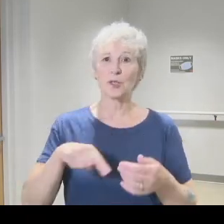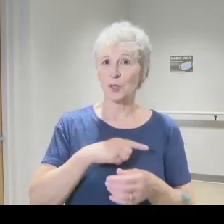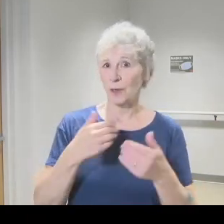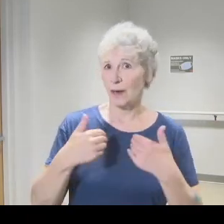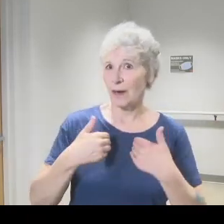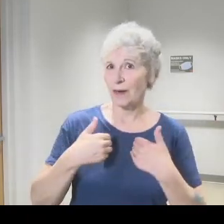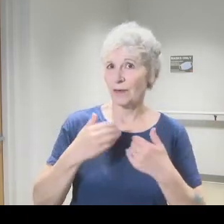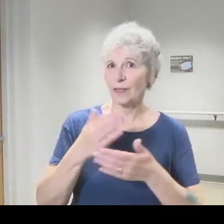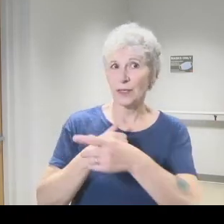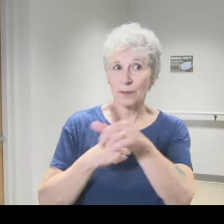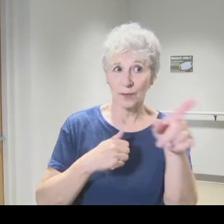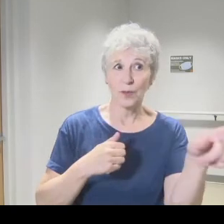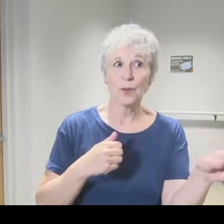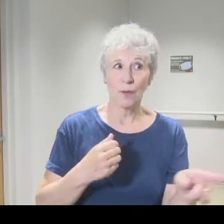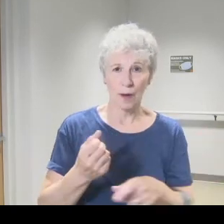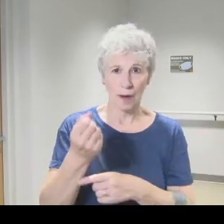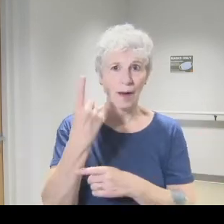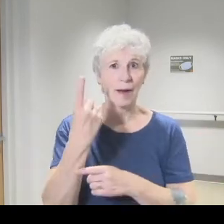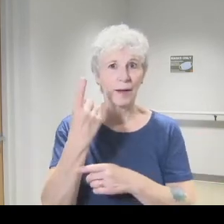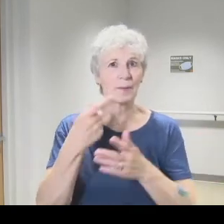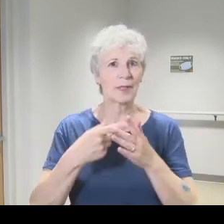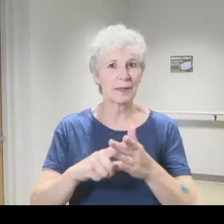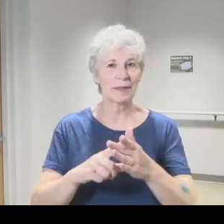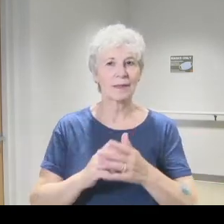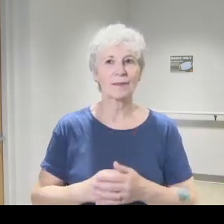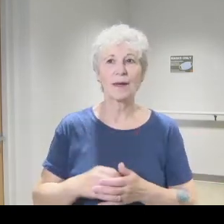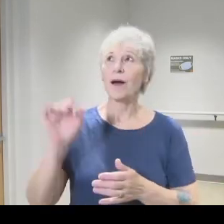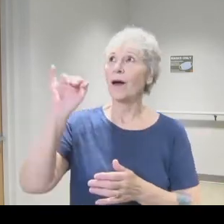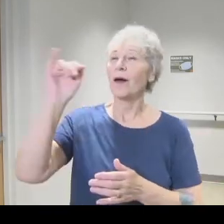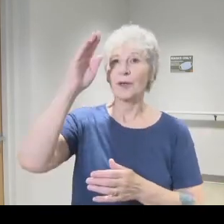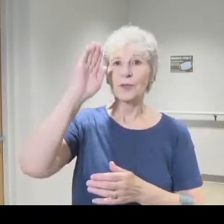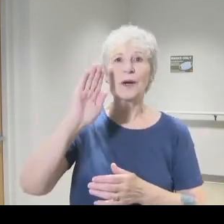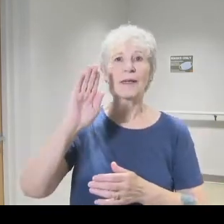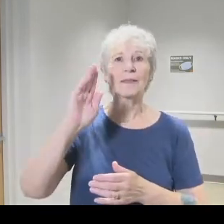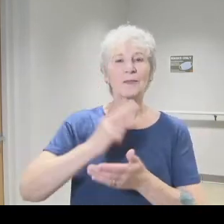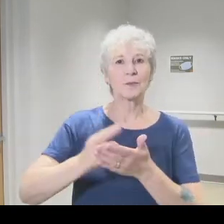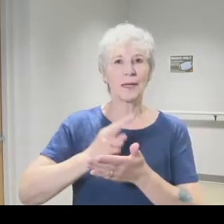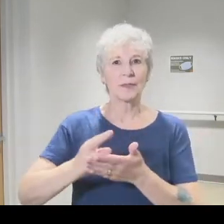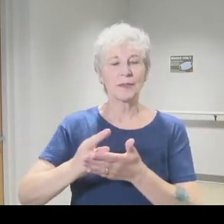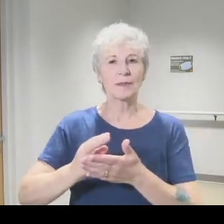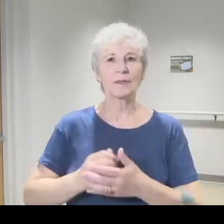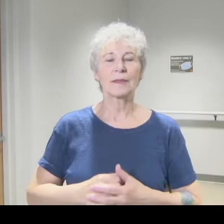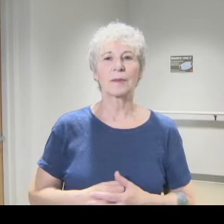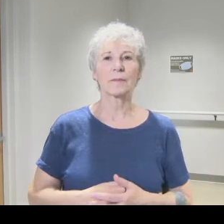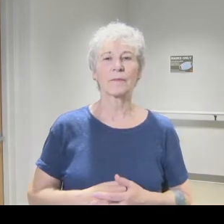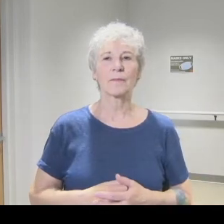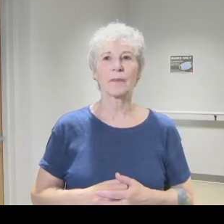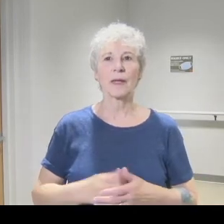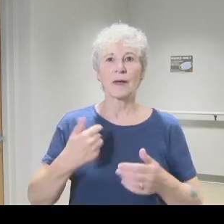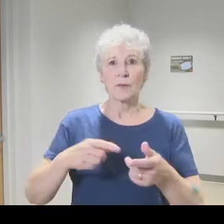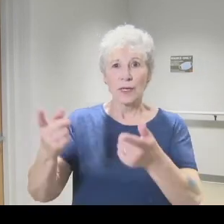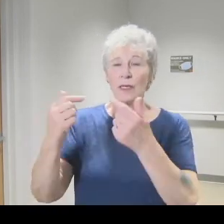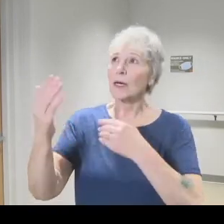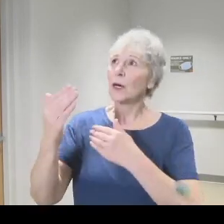Some of you are catching on. That of Christ. So then, if we come before God